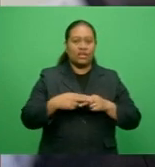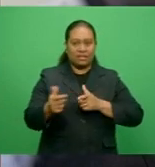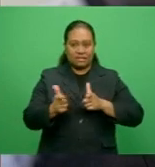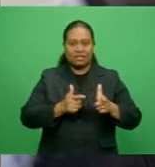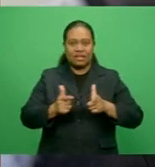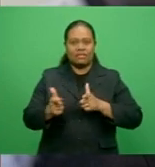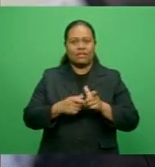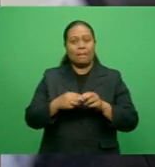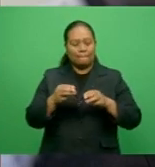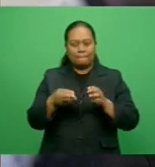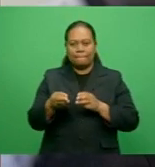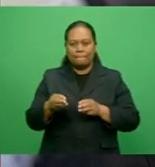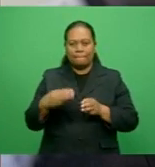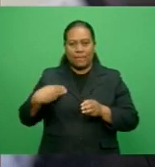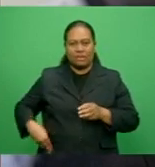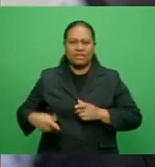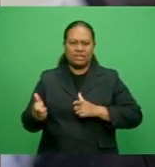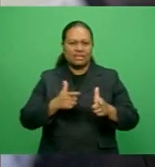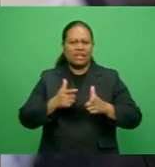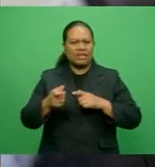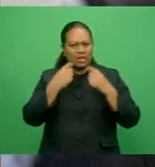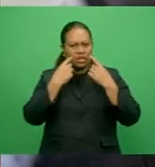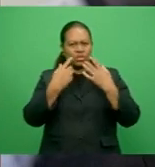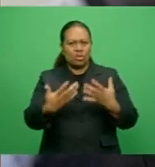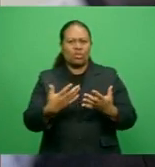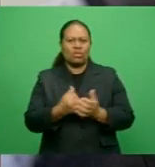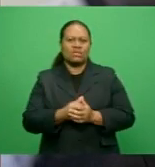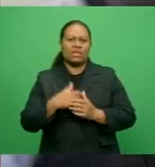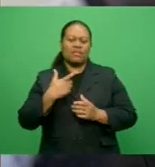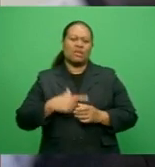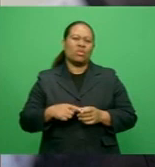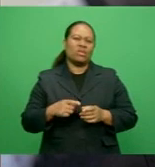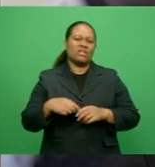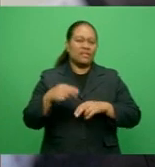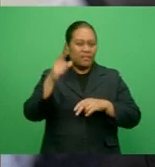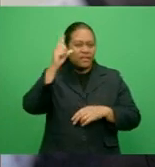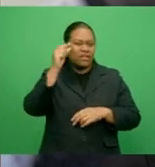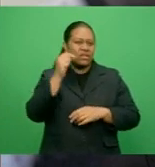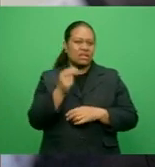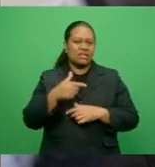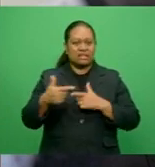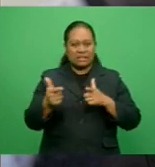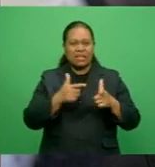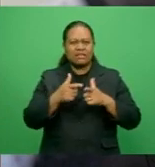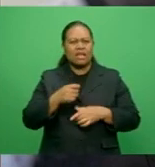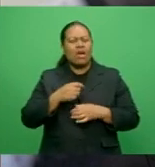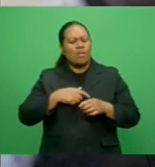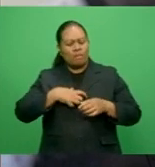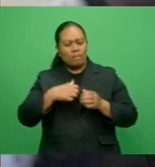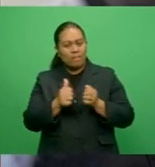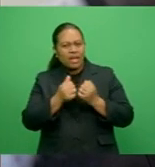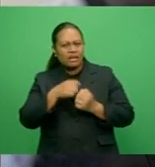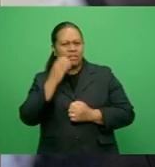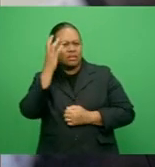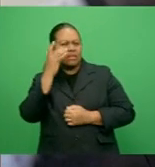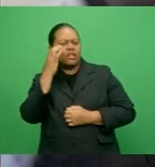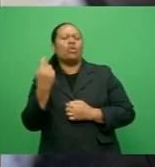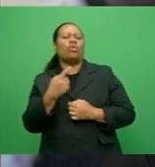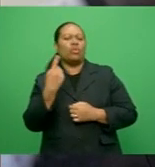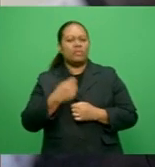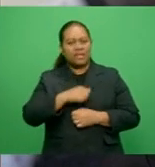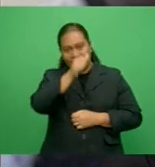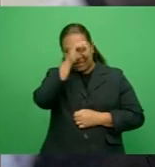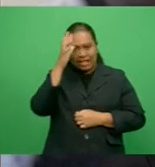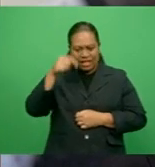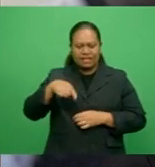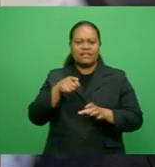is synonymous with uncovering the next big star of Fijian Sevens, leaving many wondering who will it be this year. One